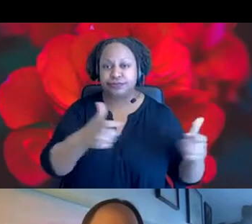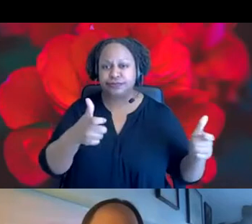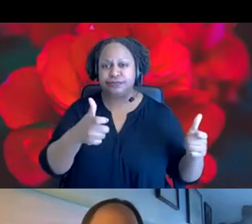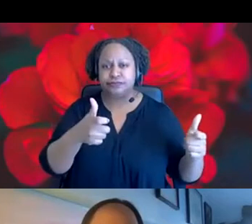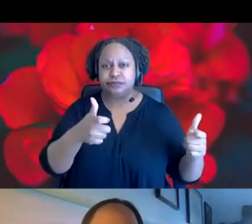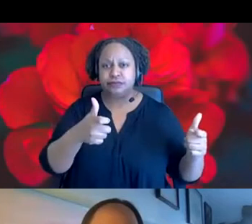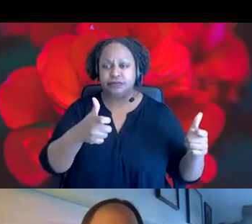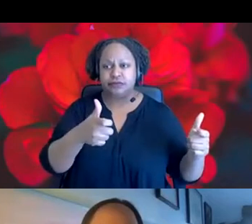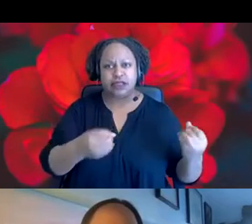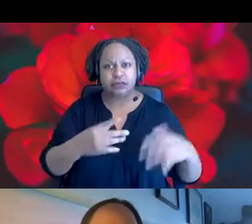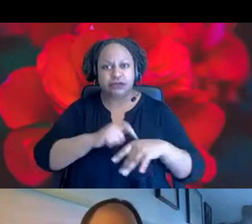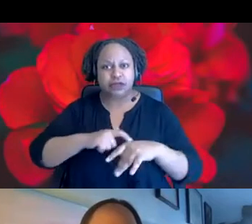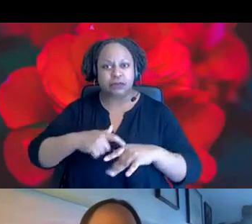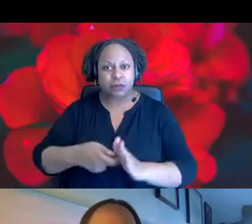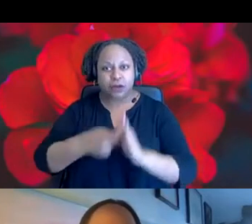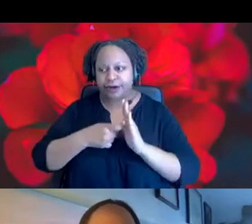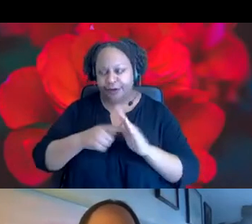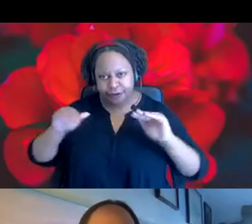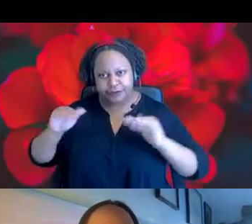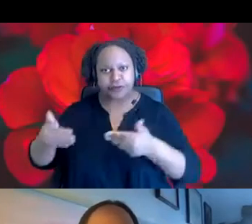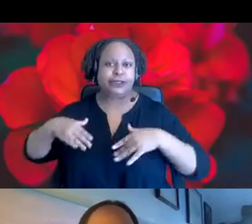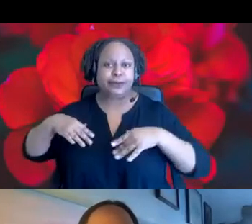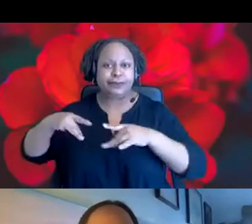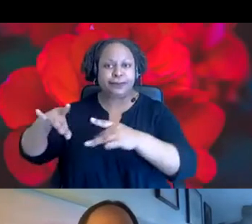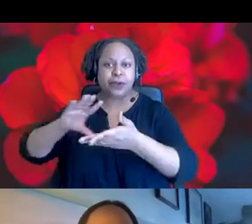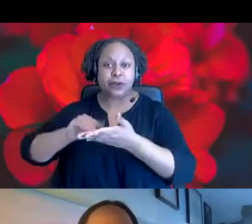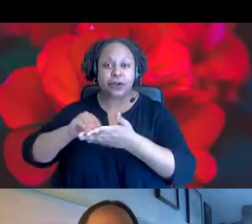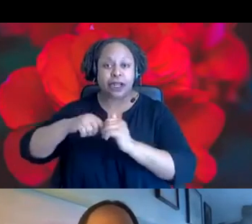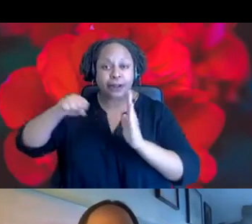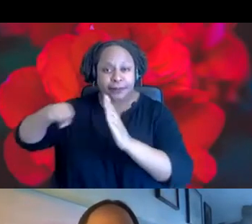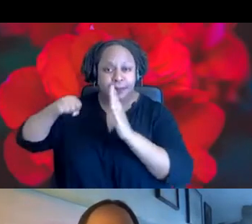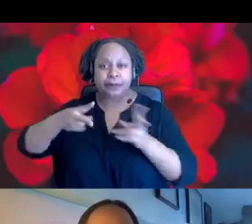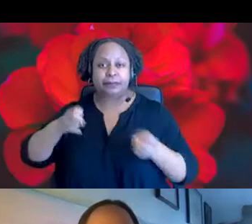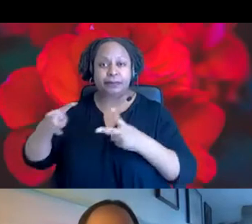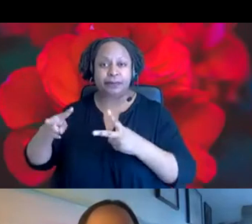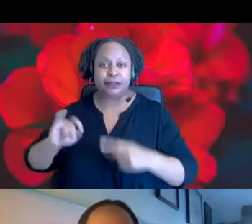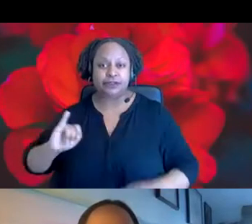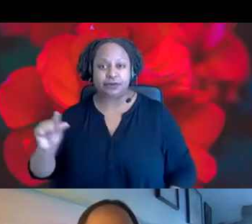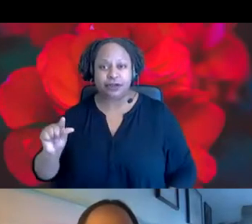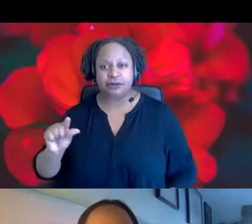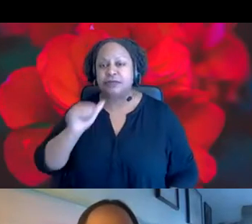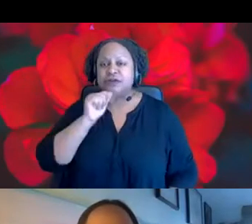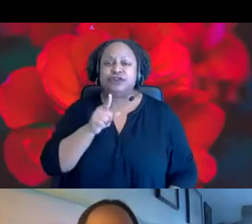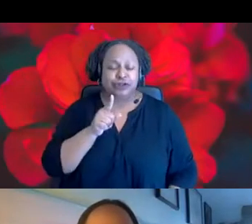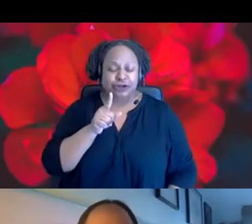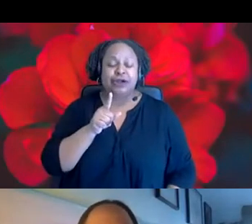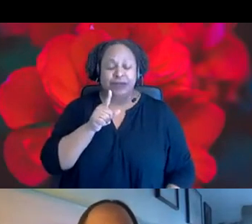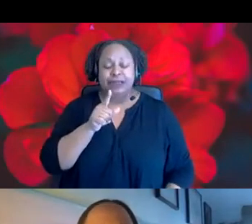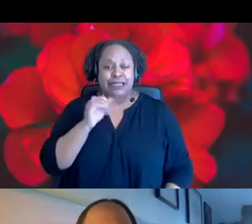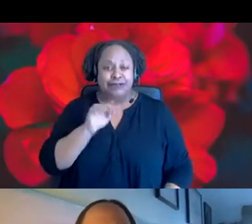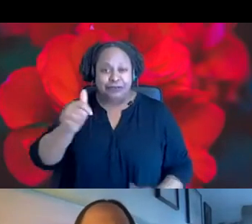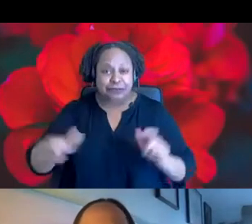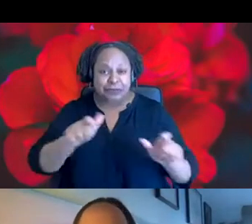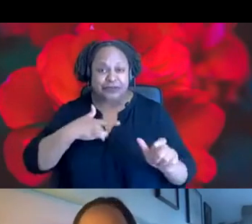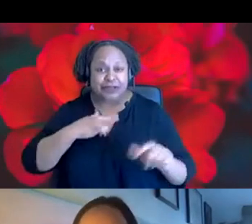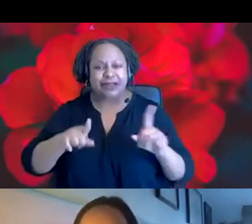will that take? You know, everybody, I mean, I think I'm in a large group of people who has grown to hate the word pivot, but if we were